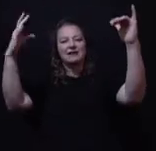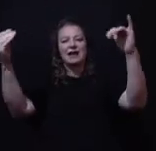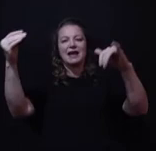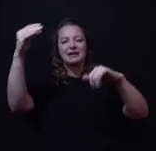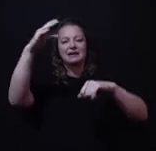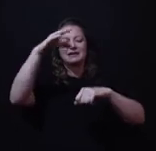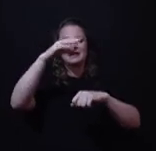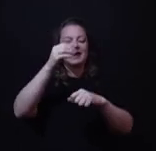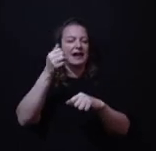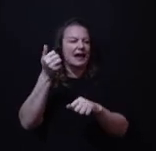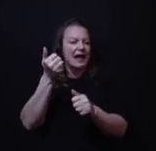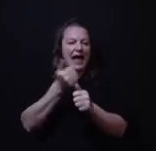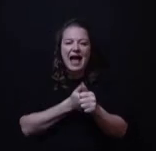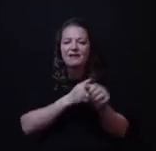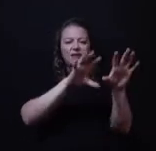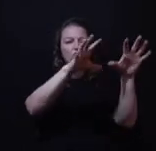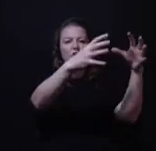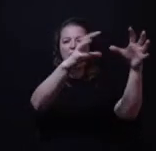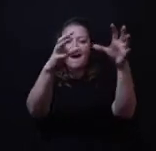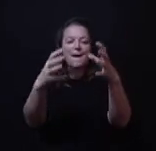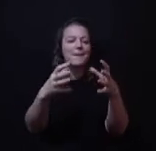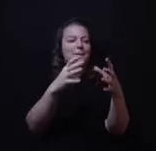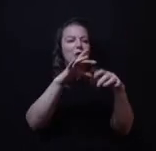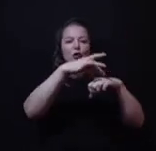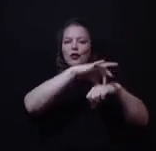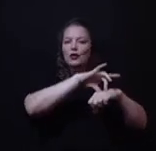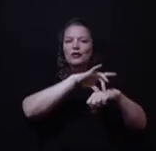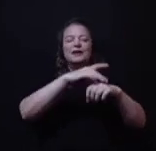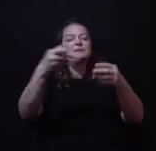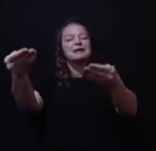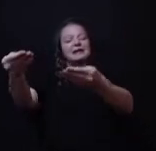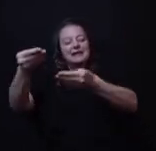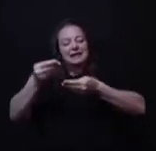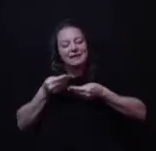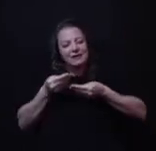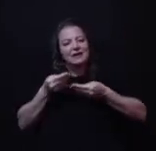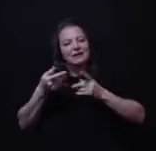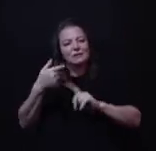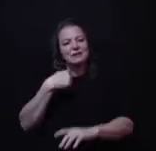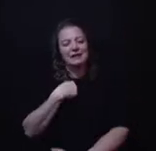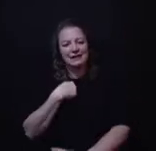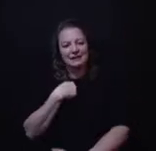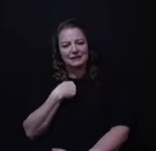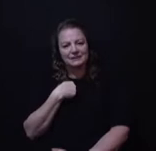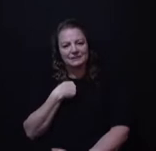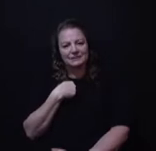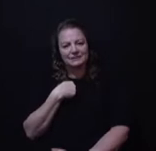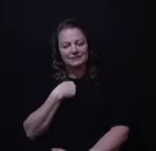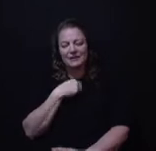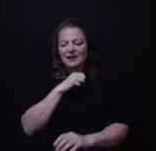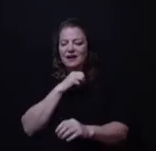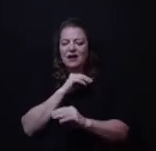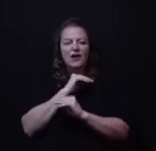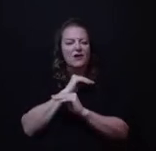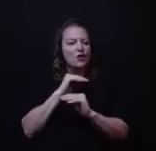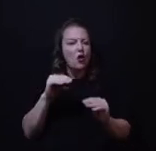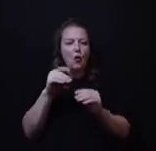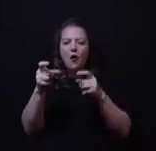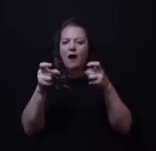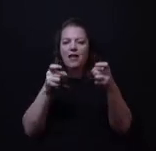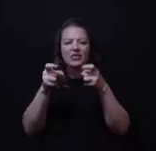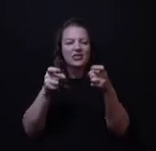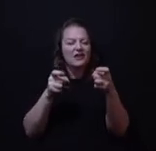in every realm and on earth has been given to me. There is no authority